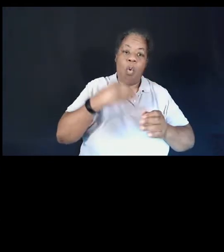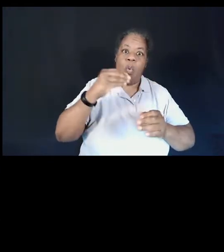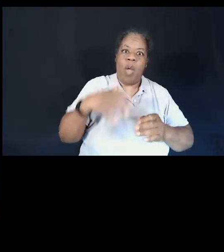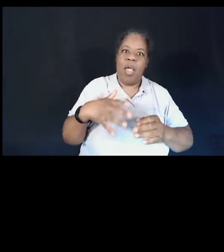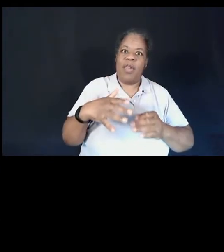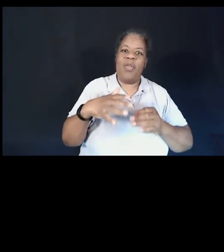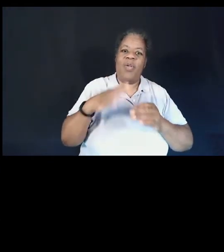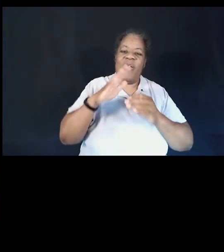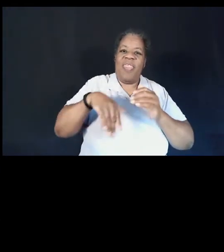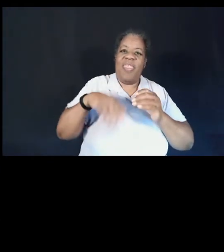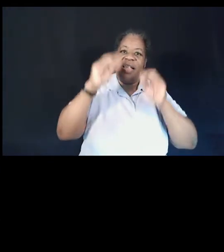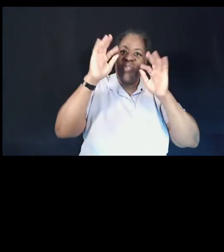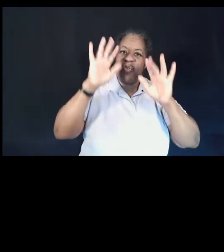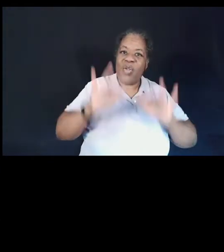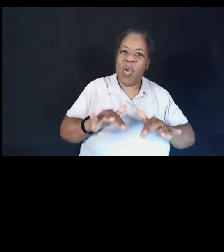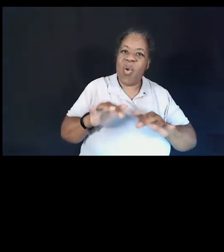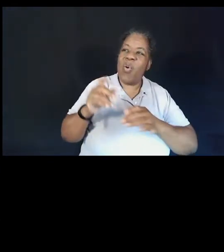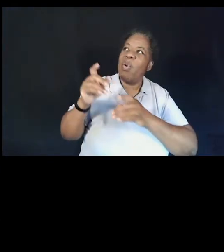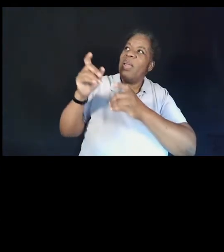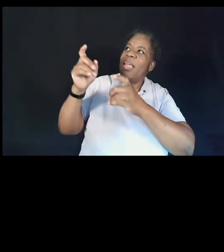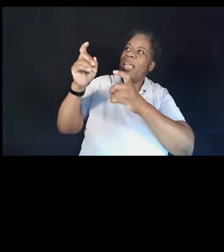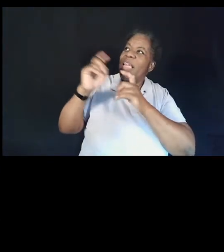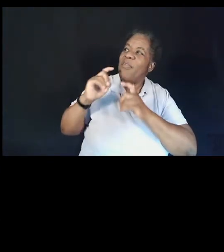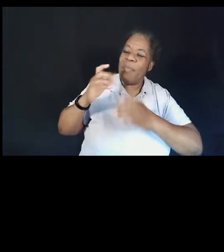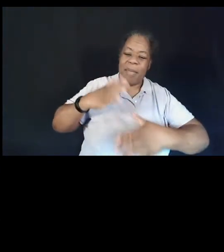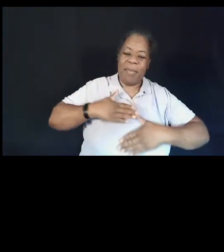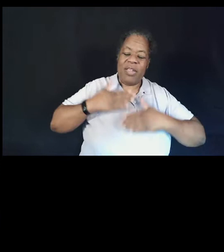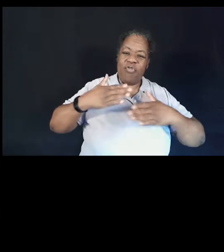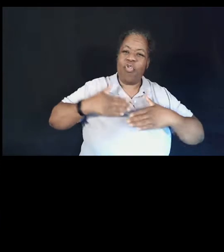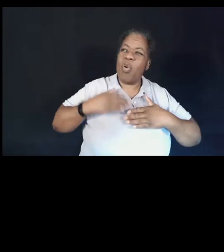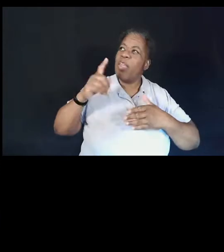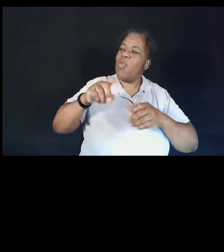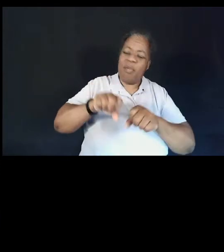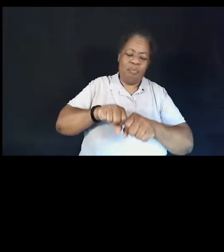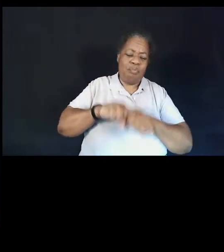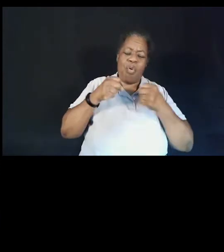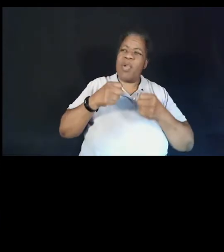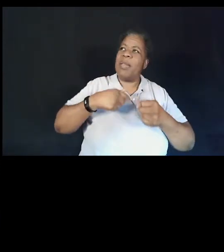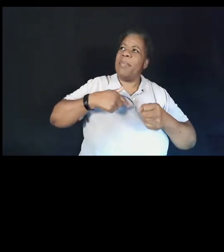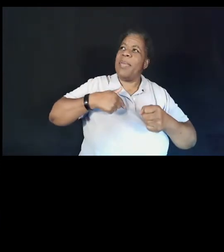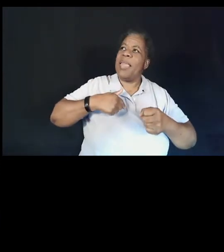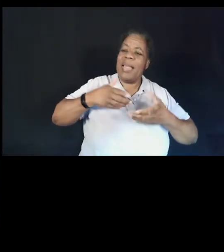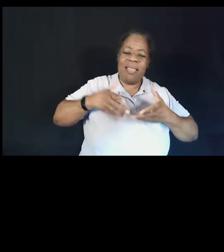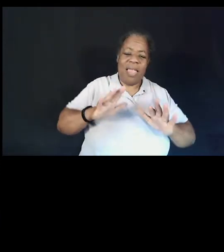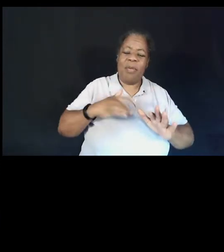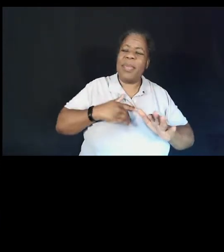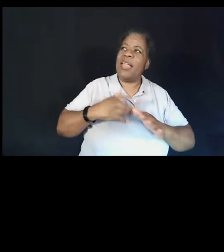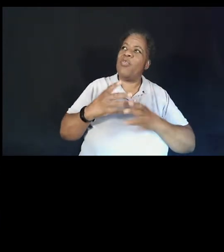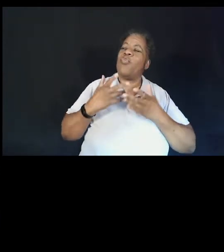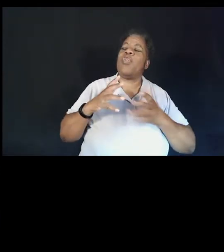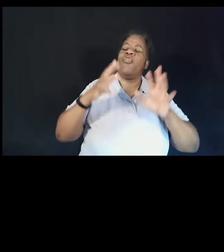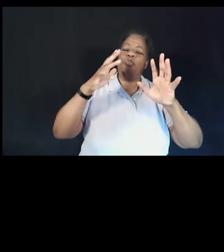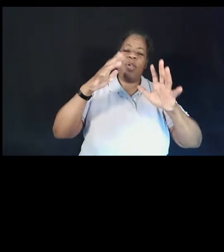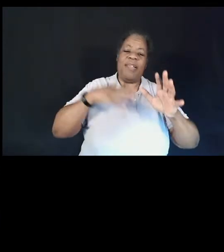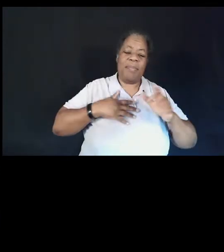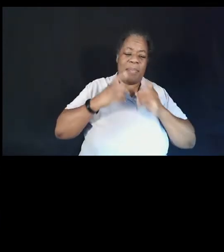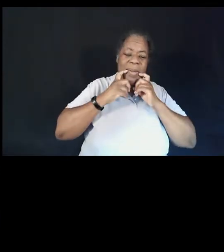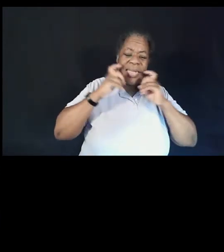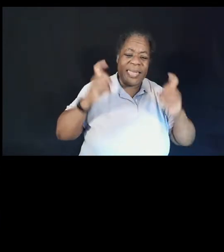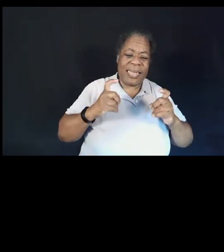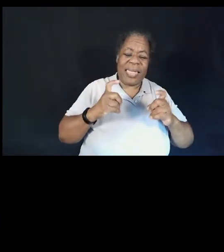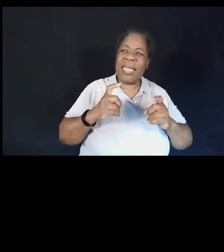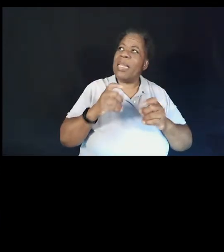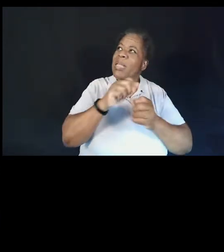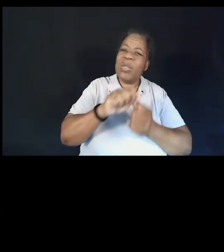have broken me. Now let me rejoice. Don't keep looking at my sins. Remove the stain of my guilt." And